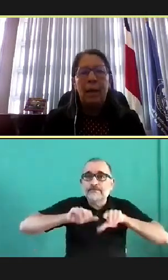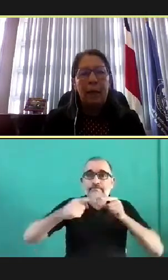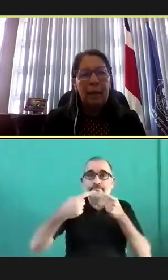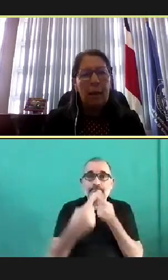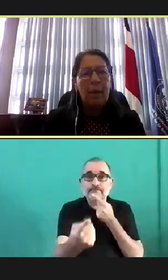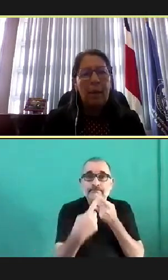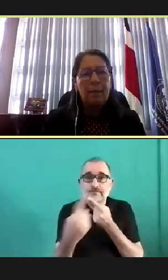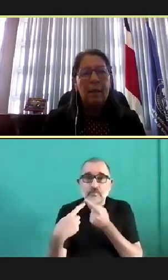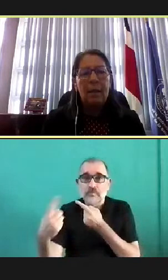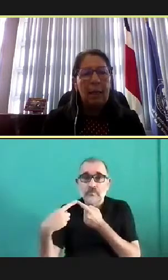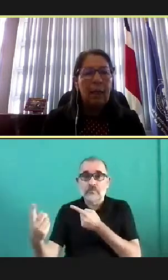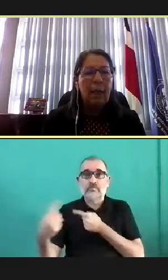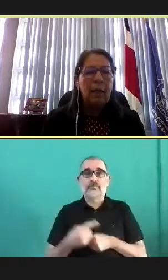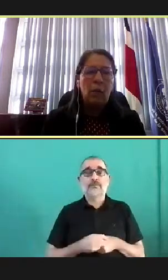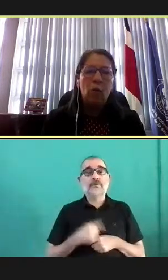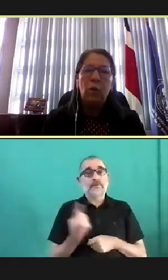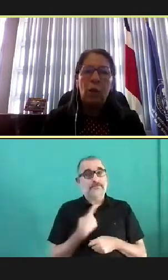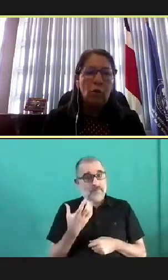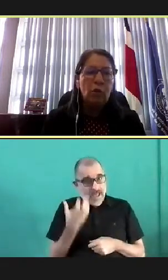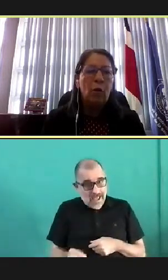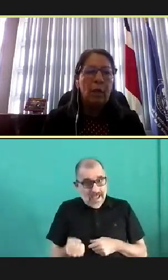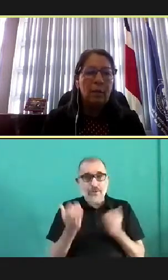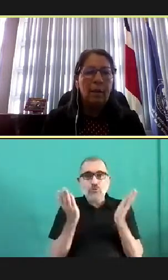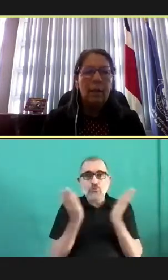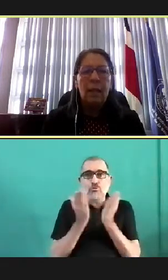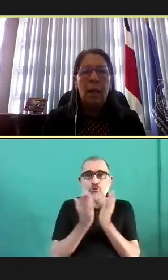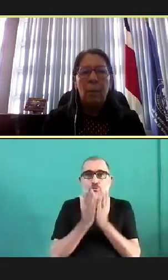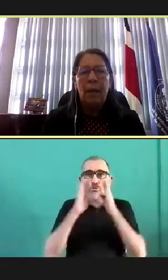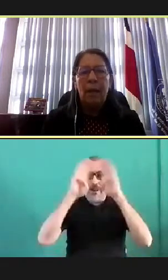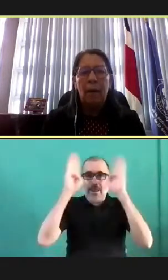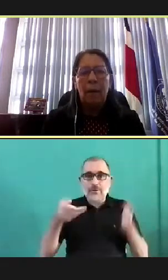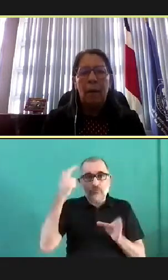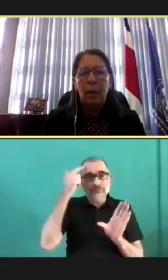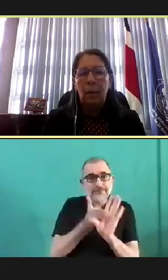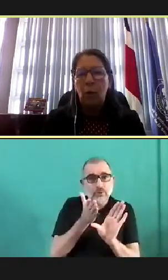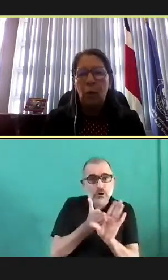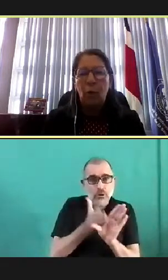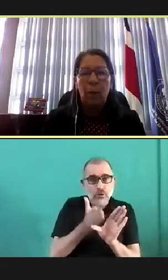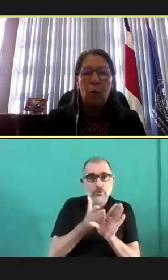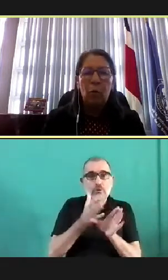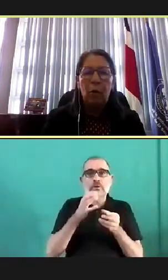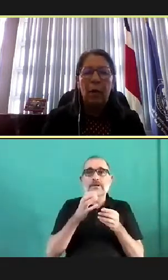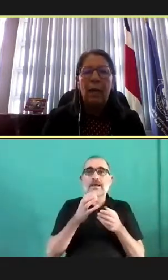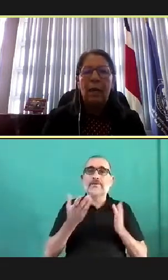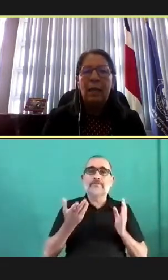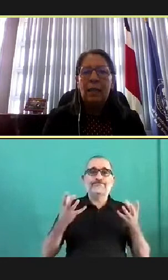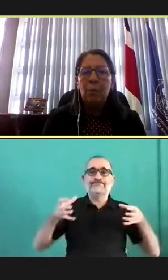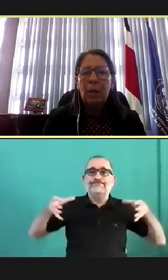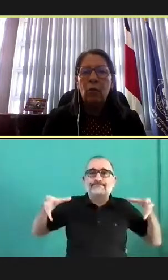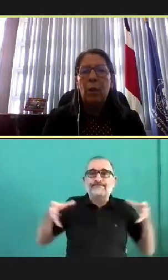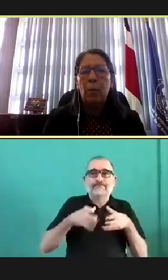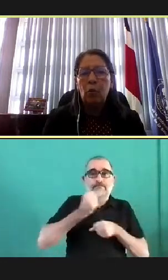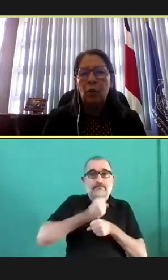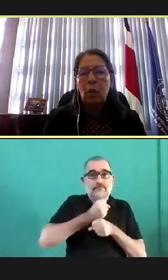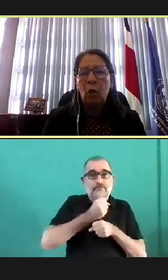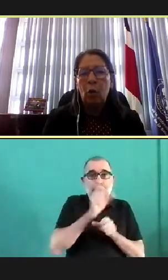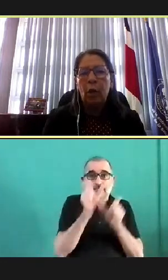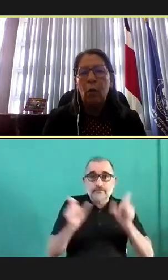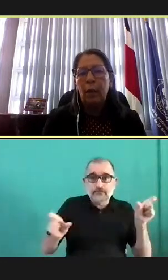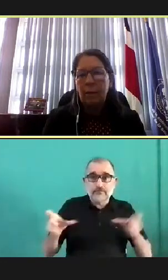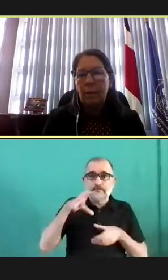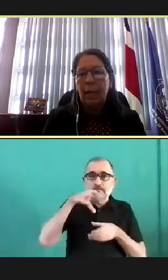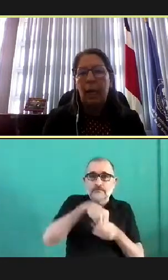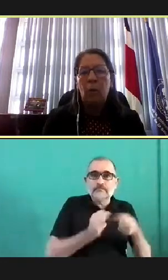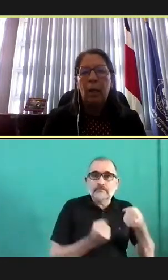also providing support. We've also received some support from UNICEF that addresses the needs of children, boys and